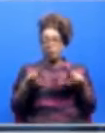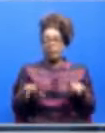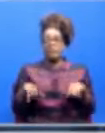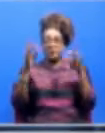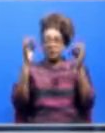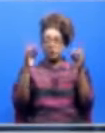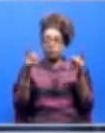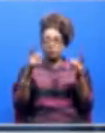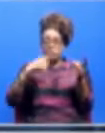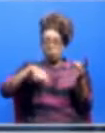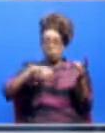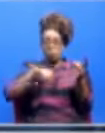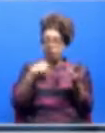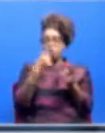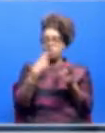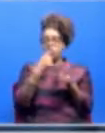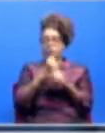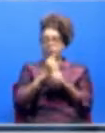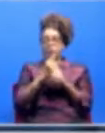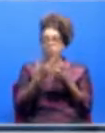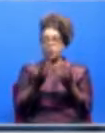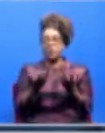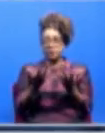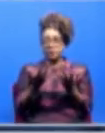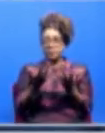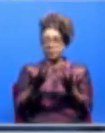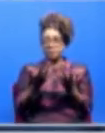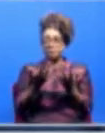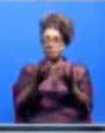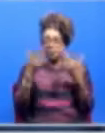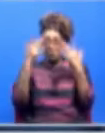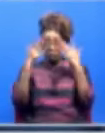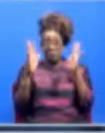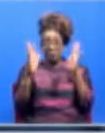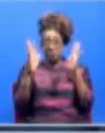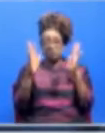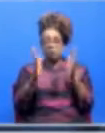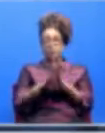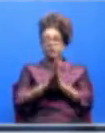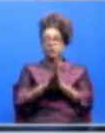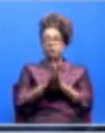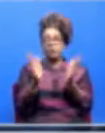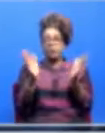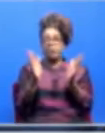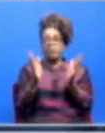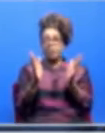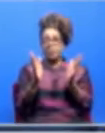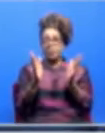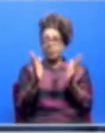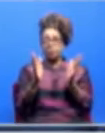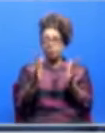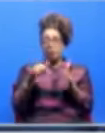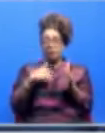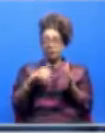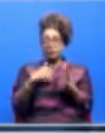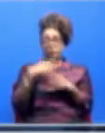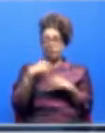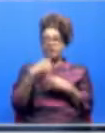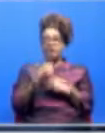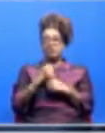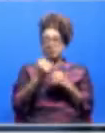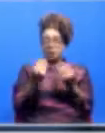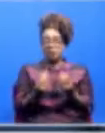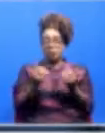people finding out who are we and what do we do. So we've done a lot of awareness to the general public, and now we feel